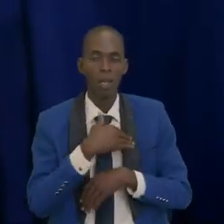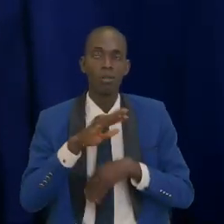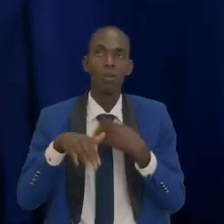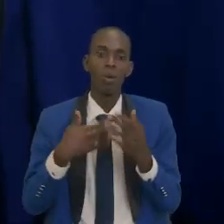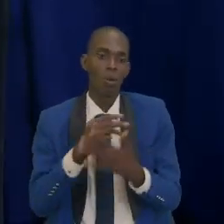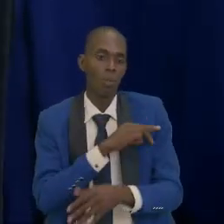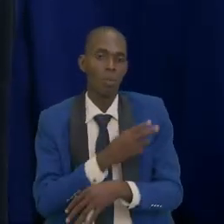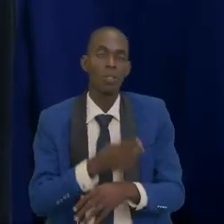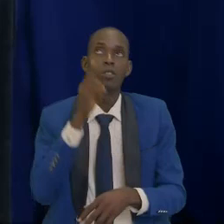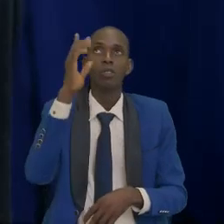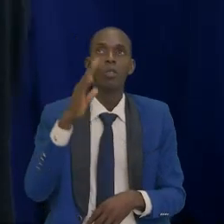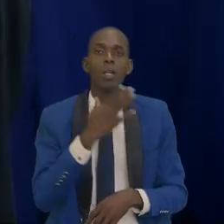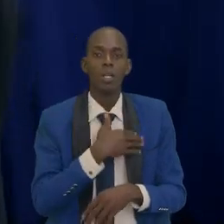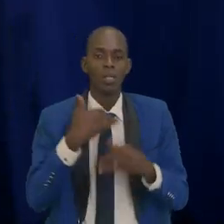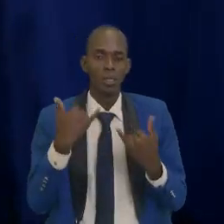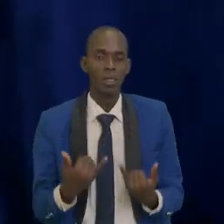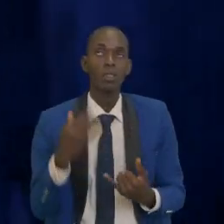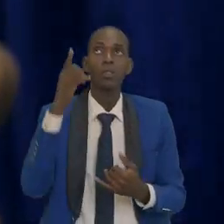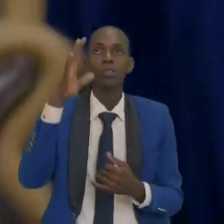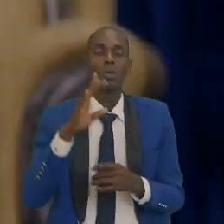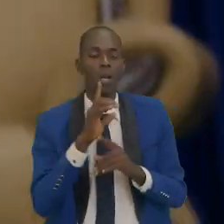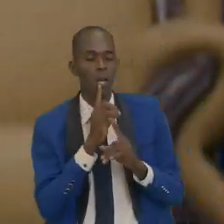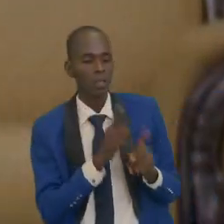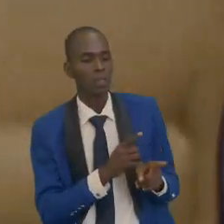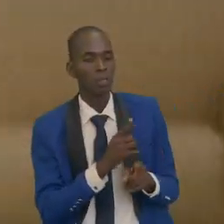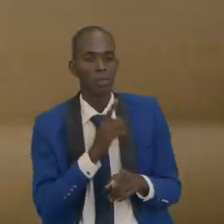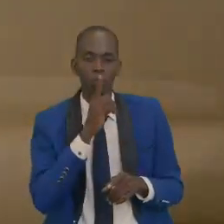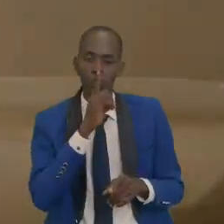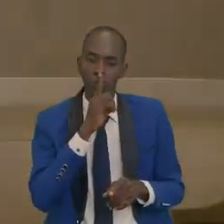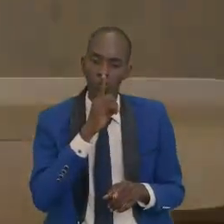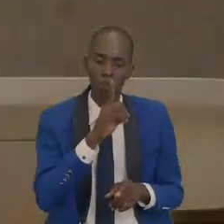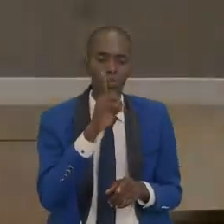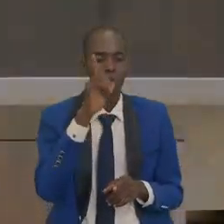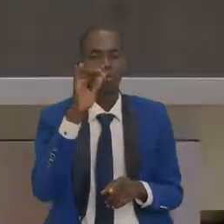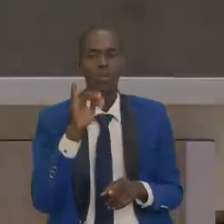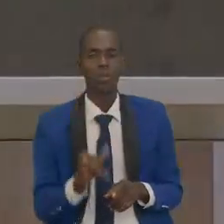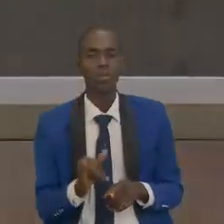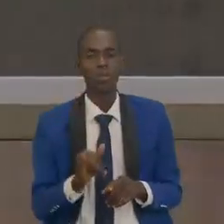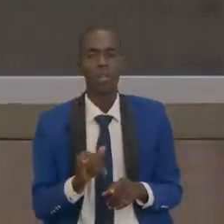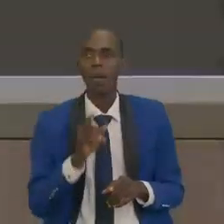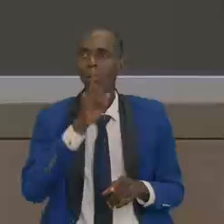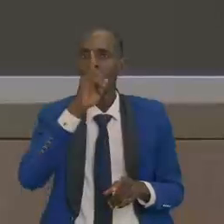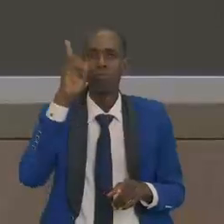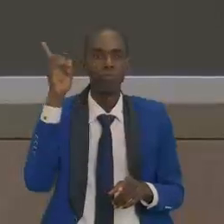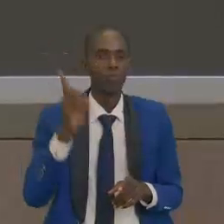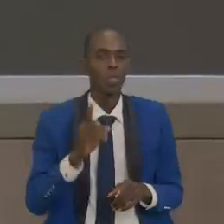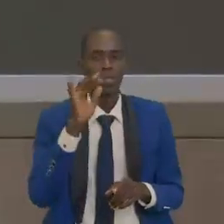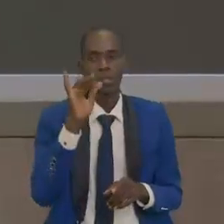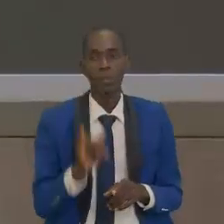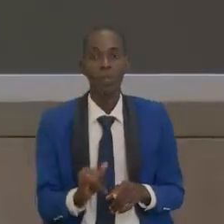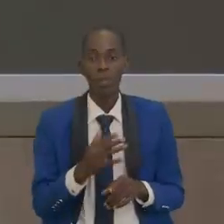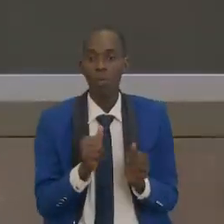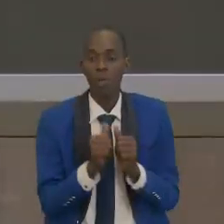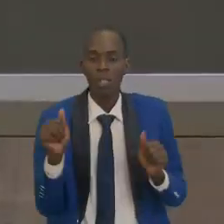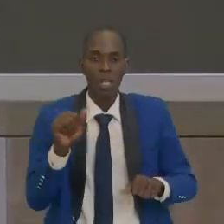and God said surely certainly assuredly and then